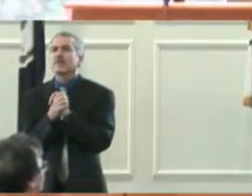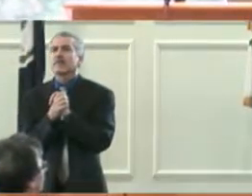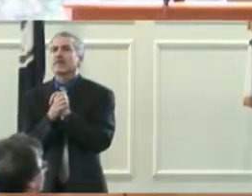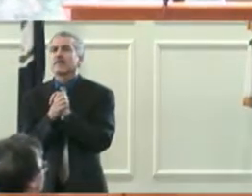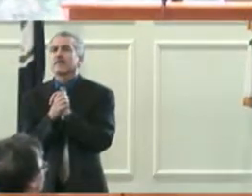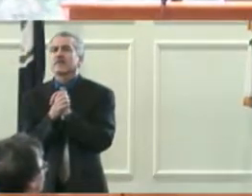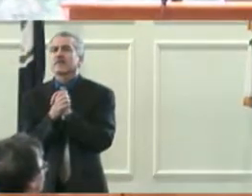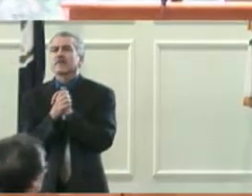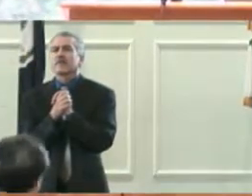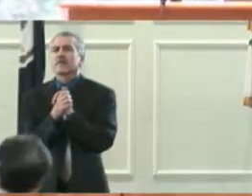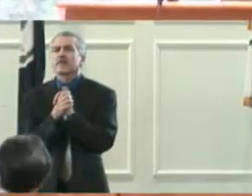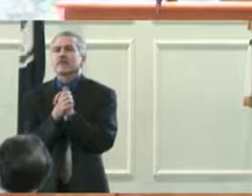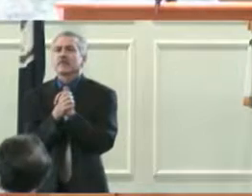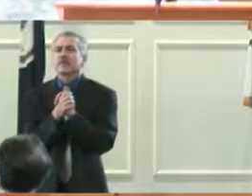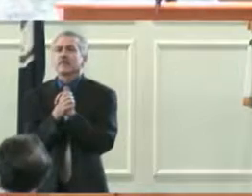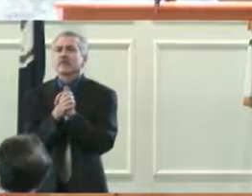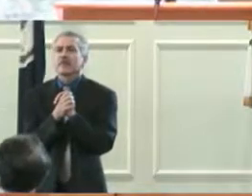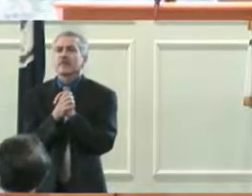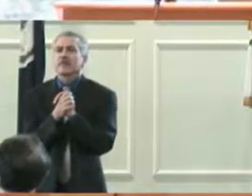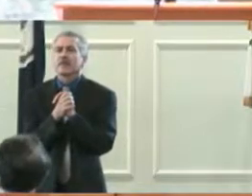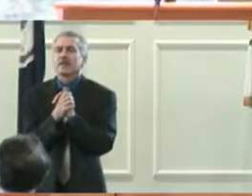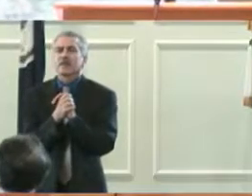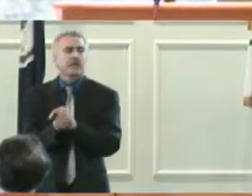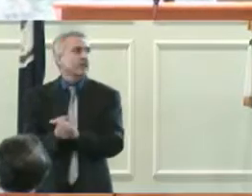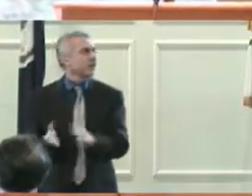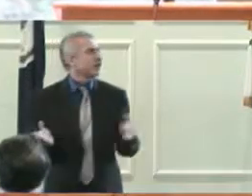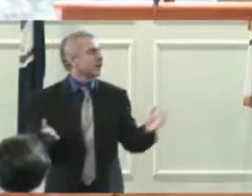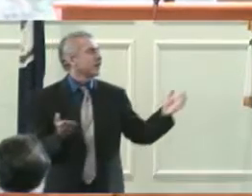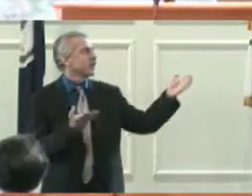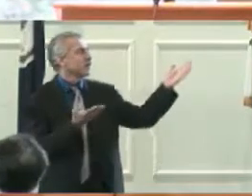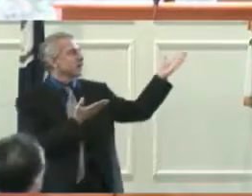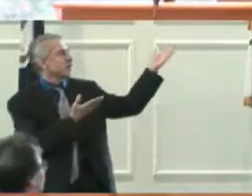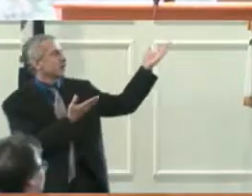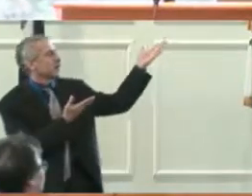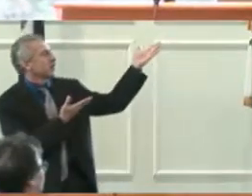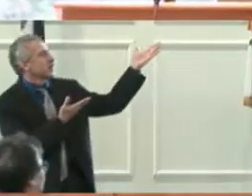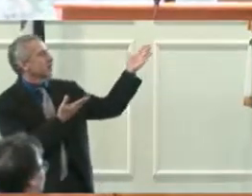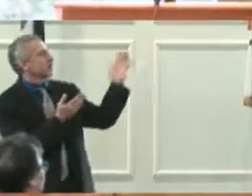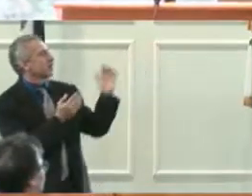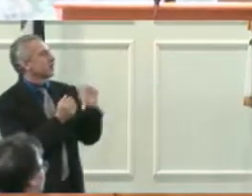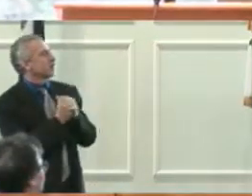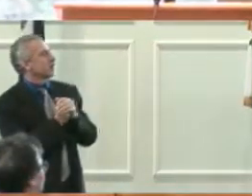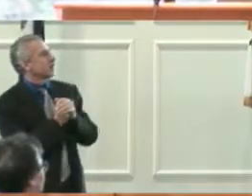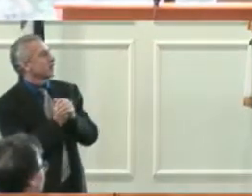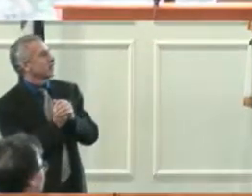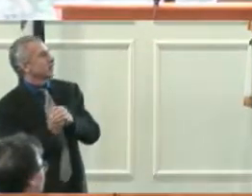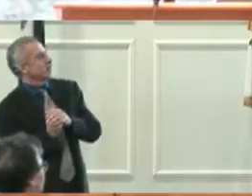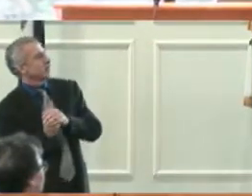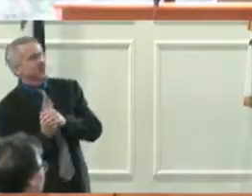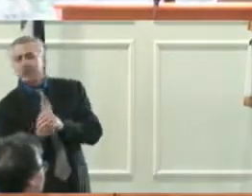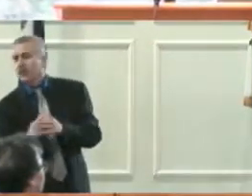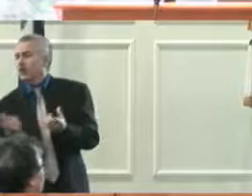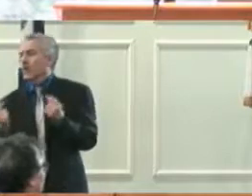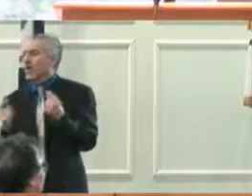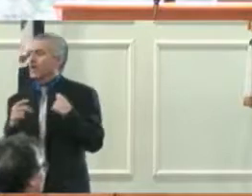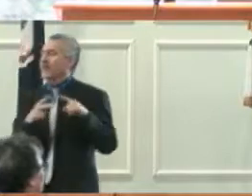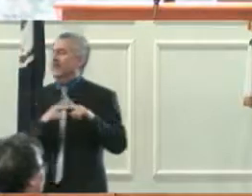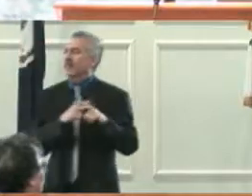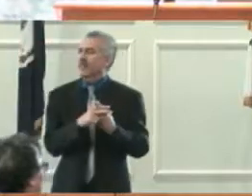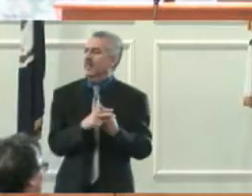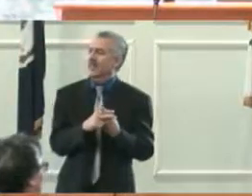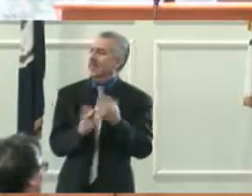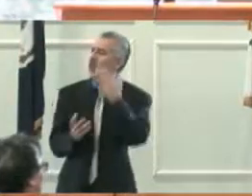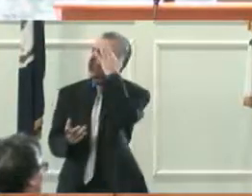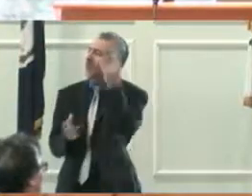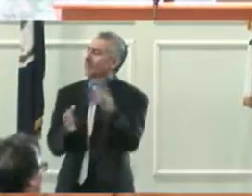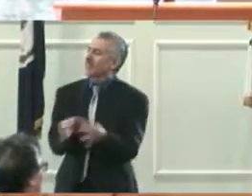that begins in 508 and takes us to 1798. Well, what happened in 508 that was so